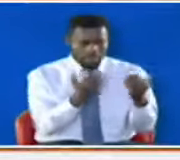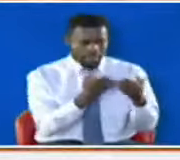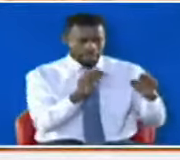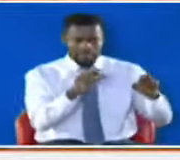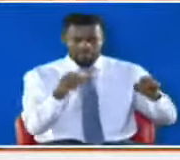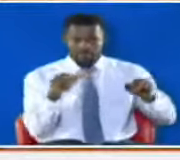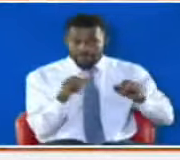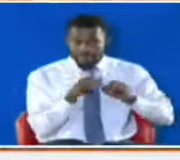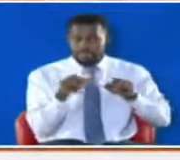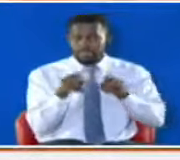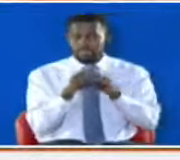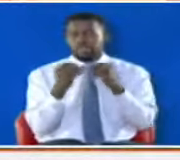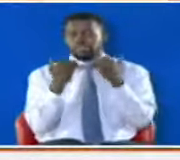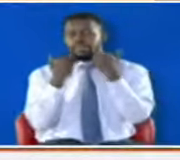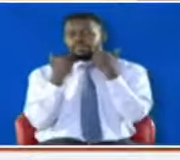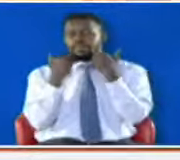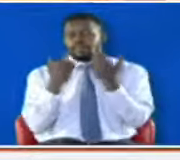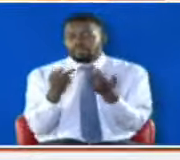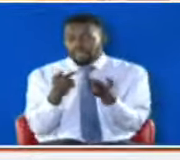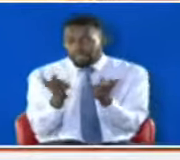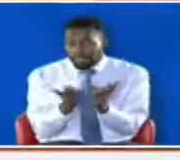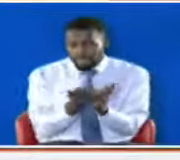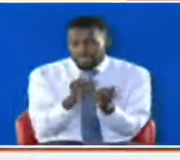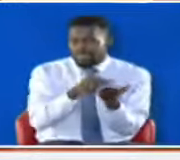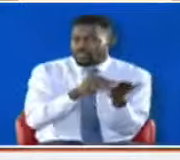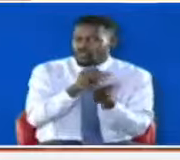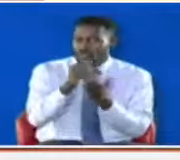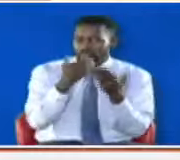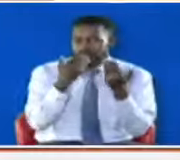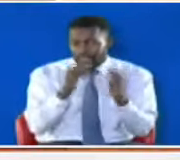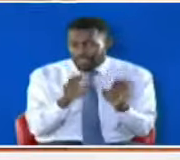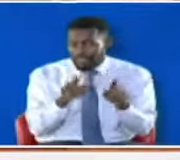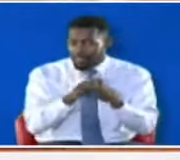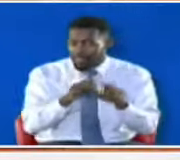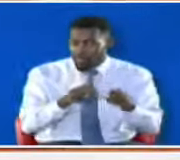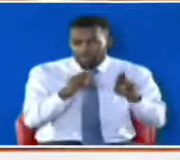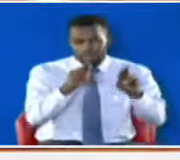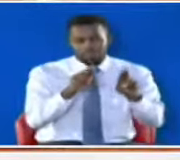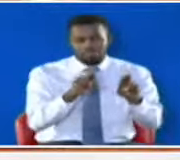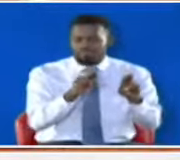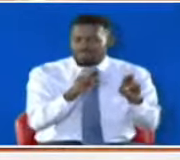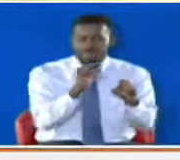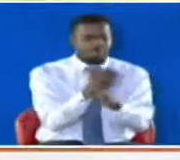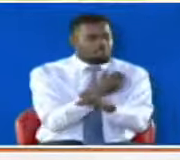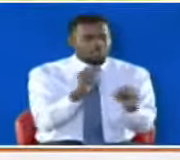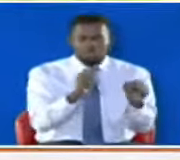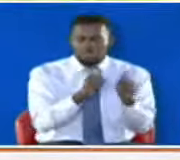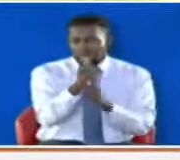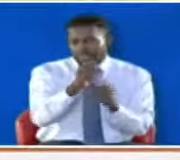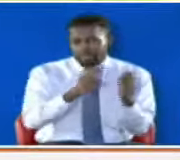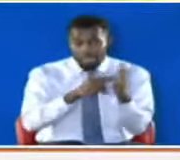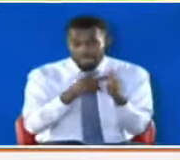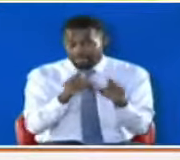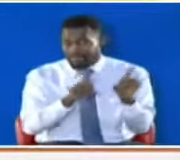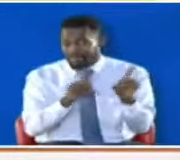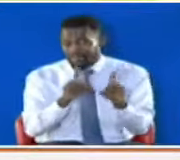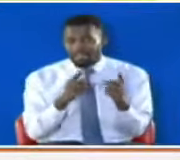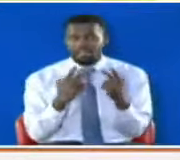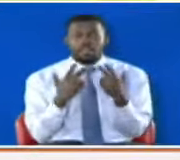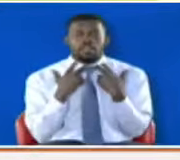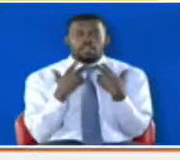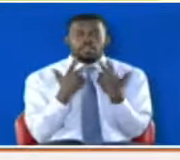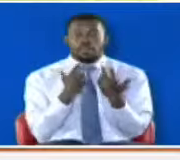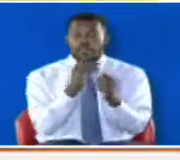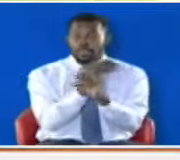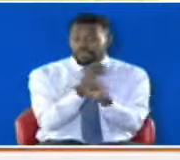dormitories. The floods have also left some roads impassable, thus hampering transport. In his address, the